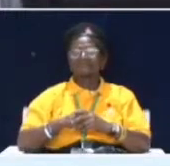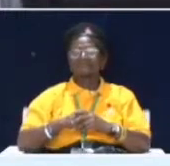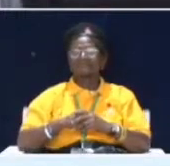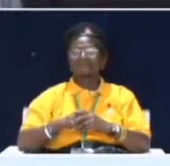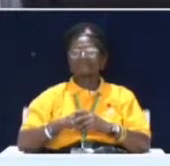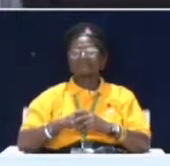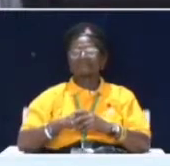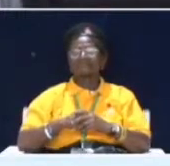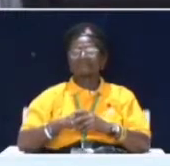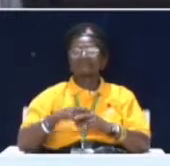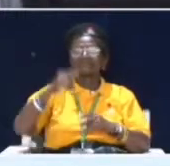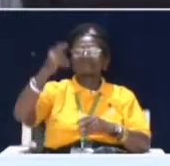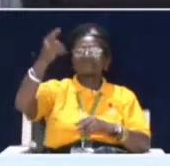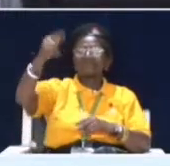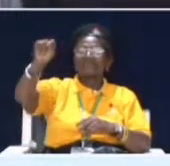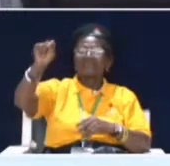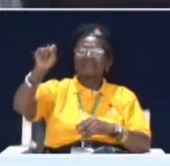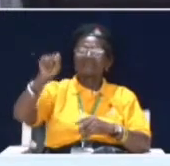The